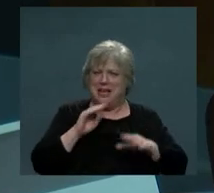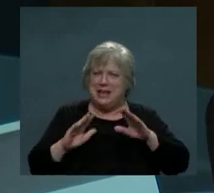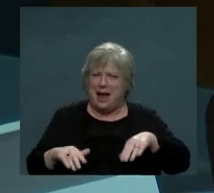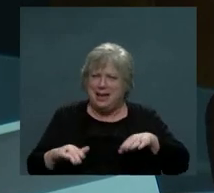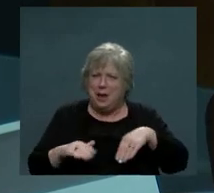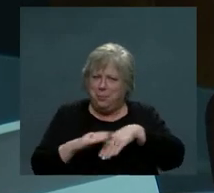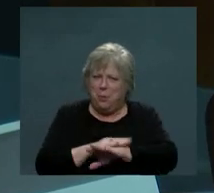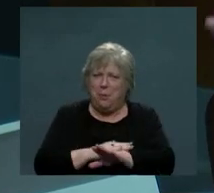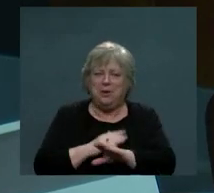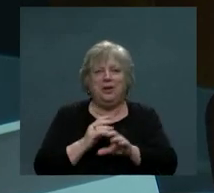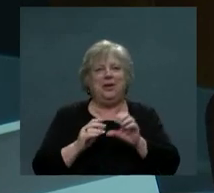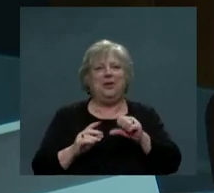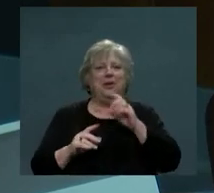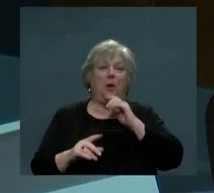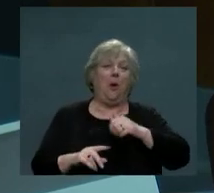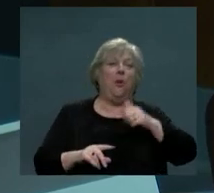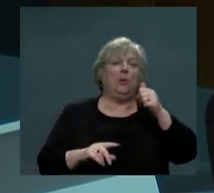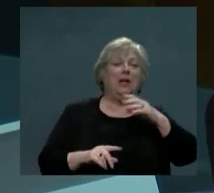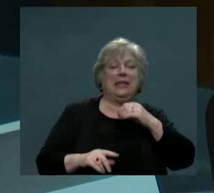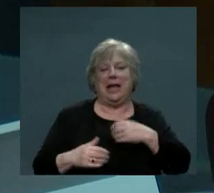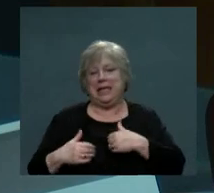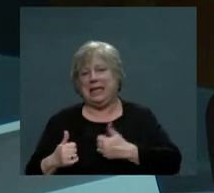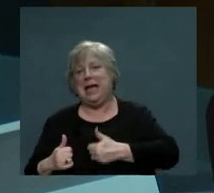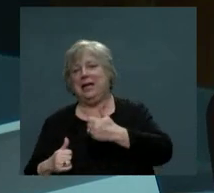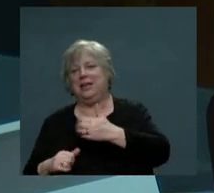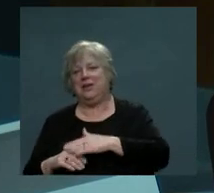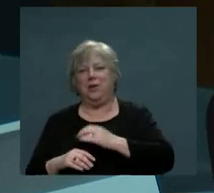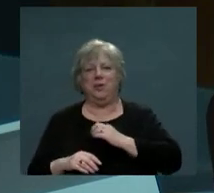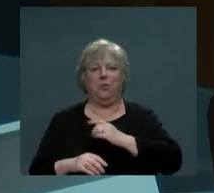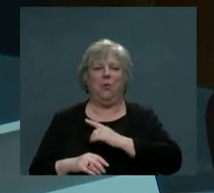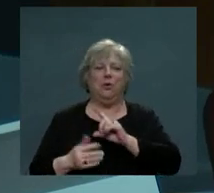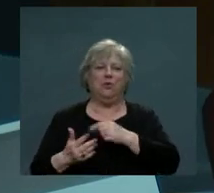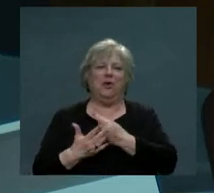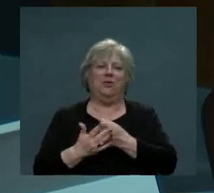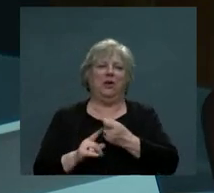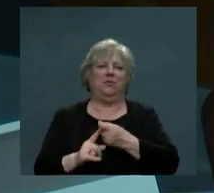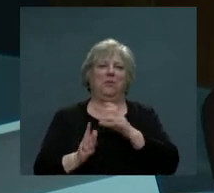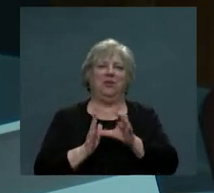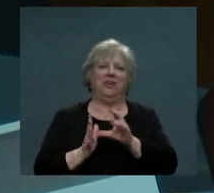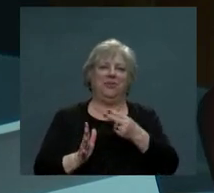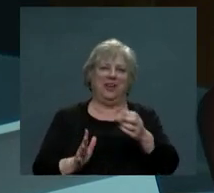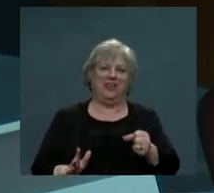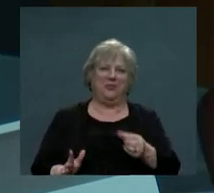So the oldest and the youngest on the board graduated from Central. Thank you.